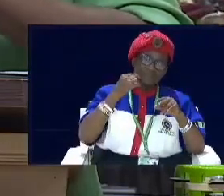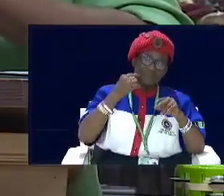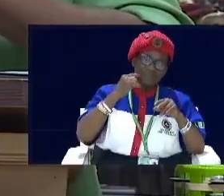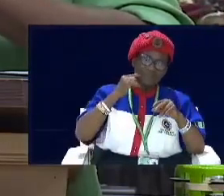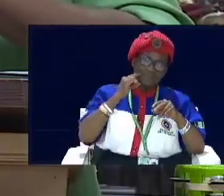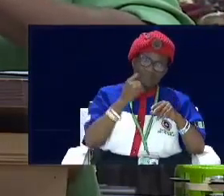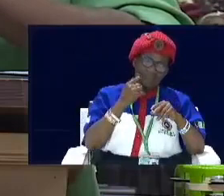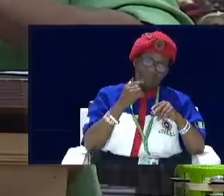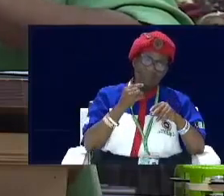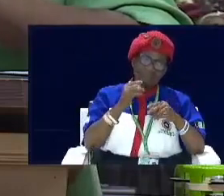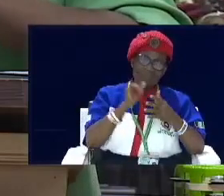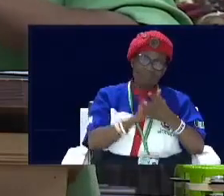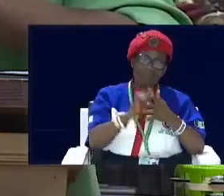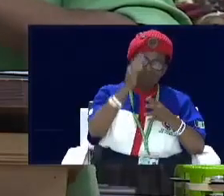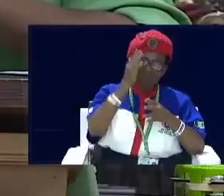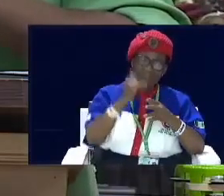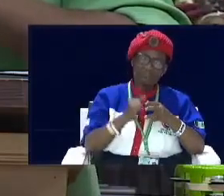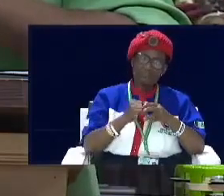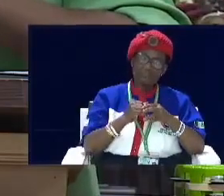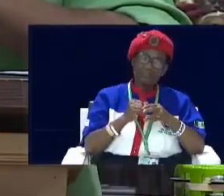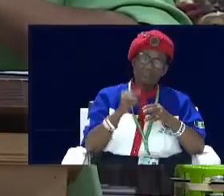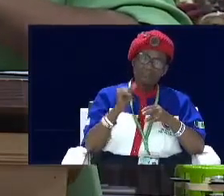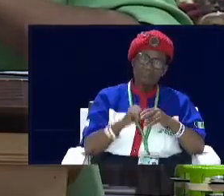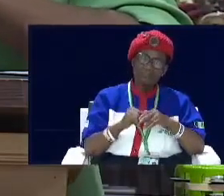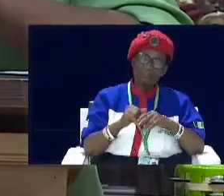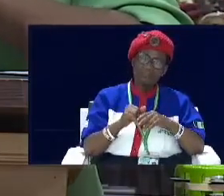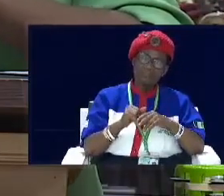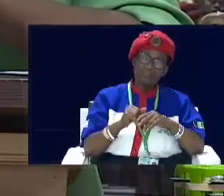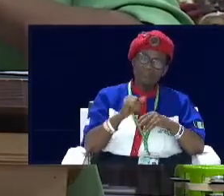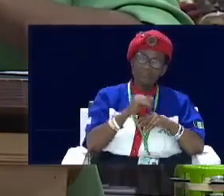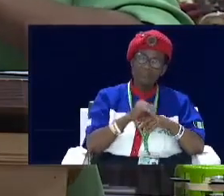That's why they call it bitter leaf. And then there is another